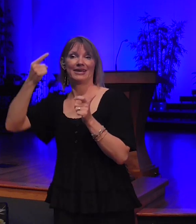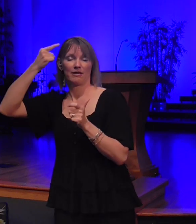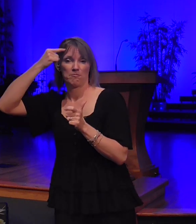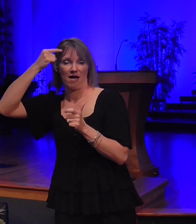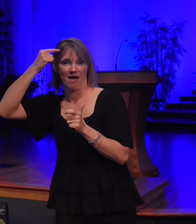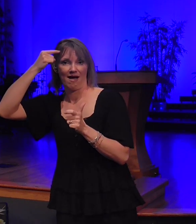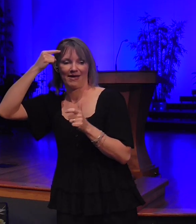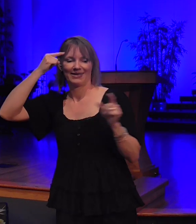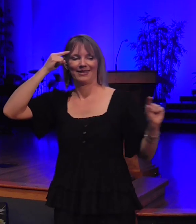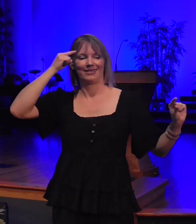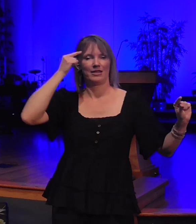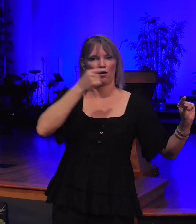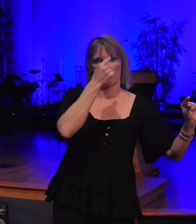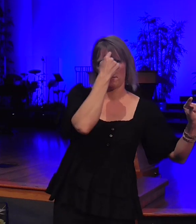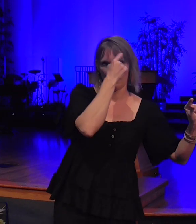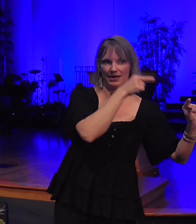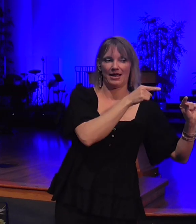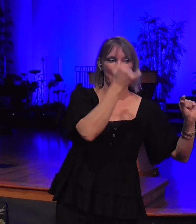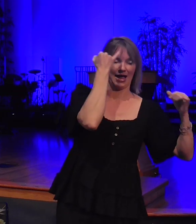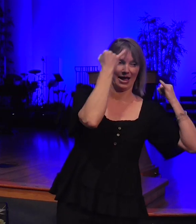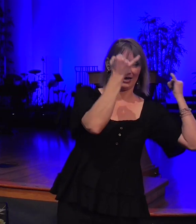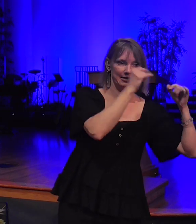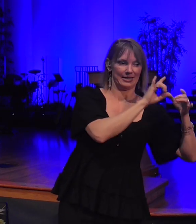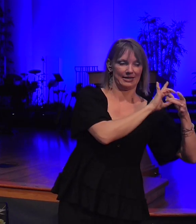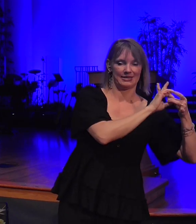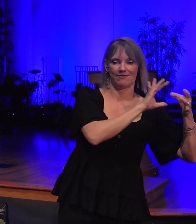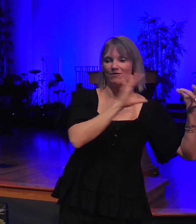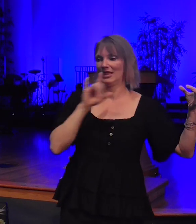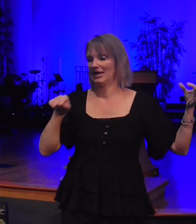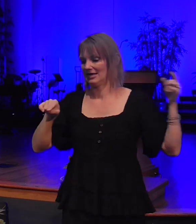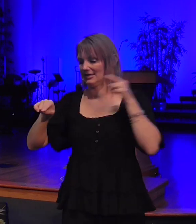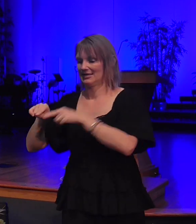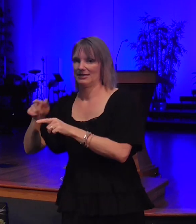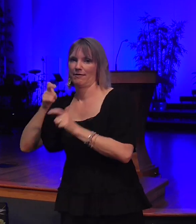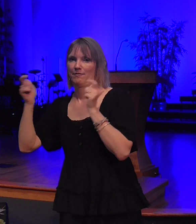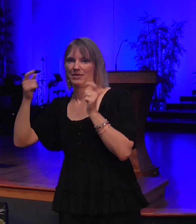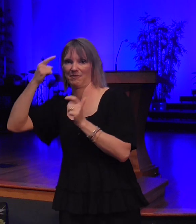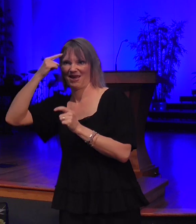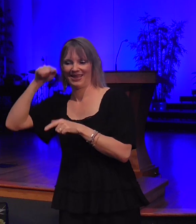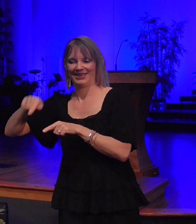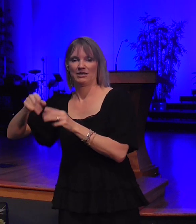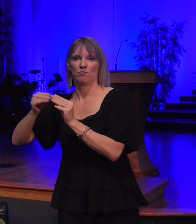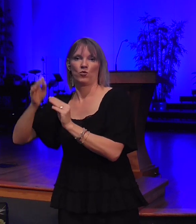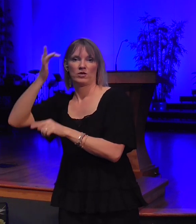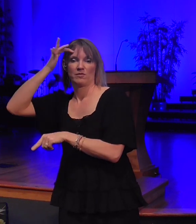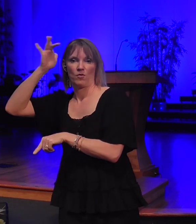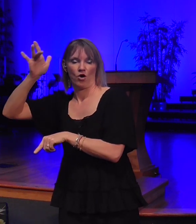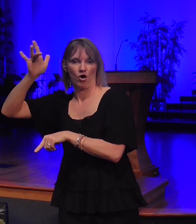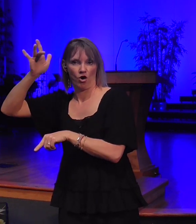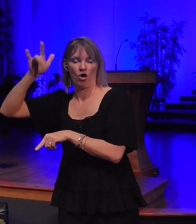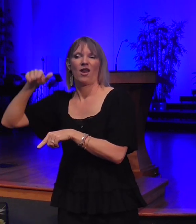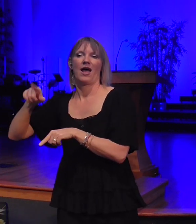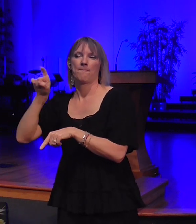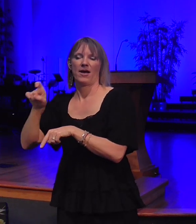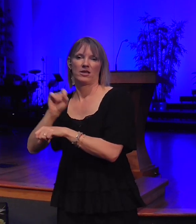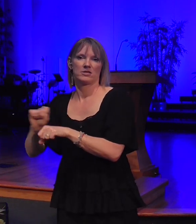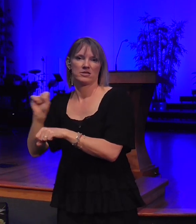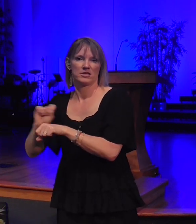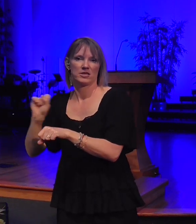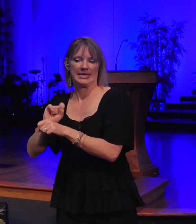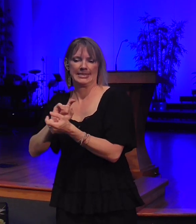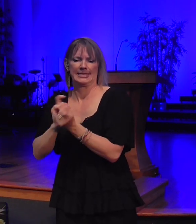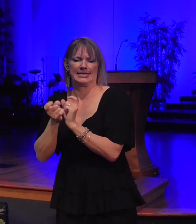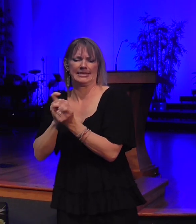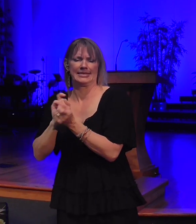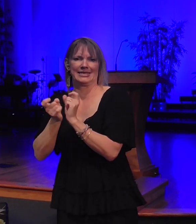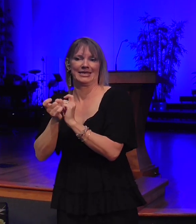mind releases ideas into is much smarter than my little mind. And yet it has to work and sometimes twist things around to trick my